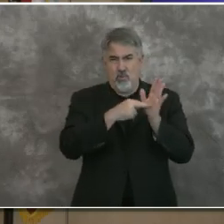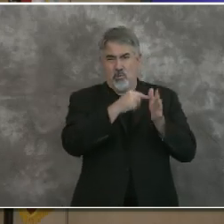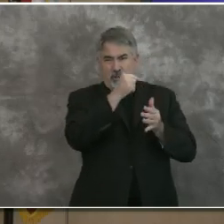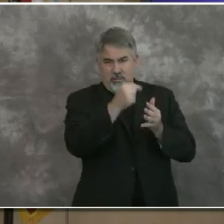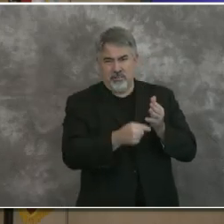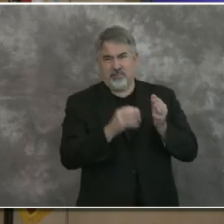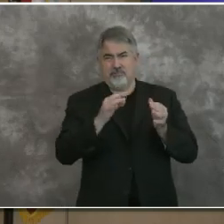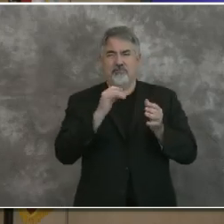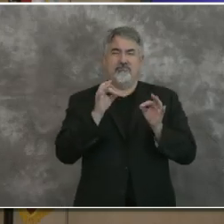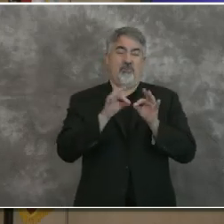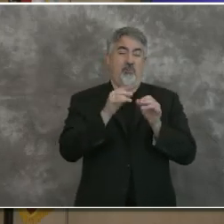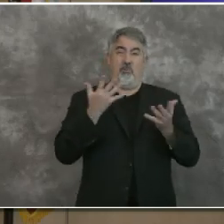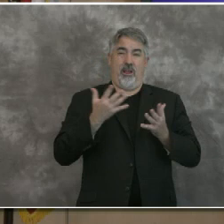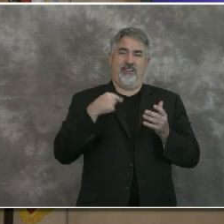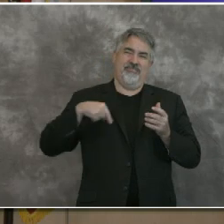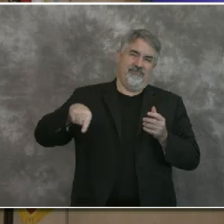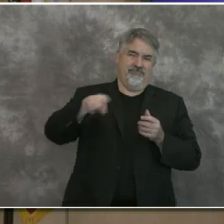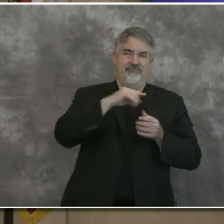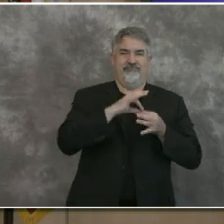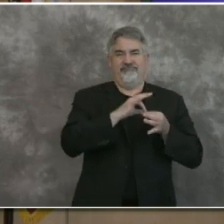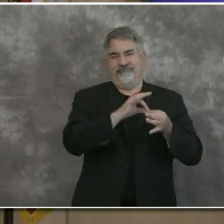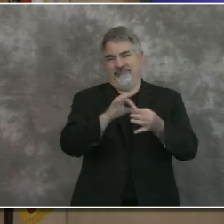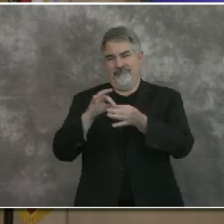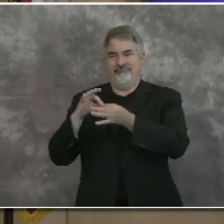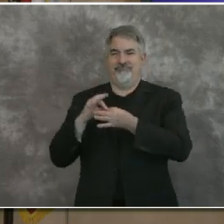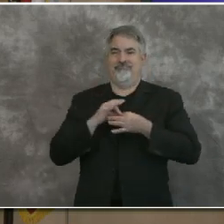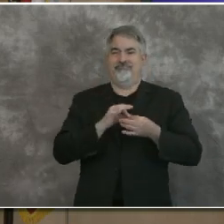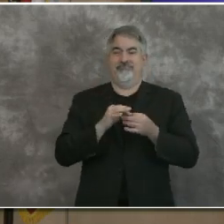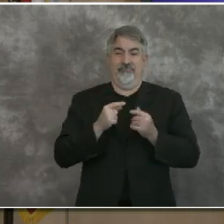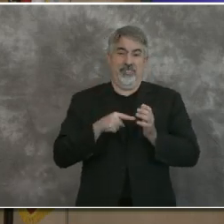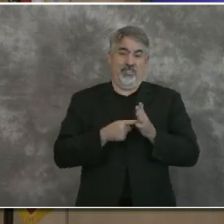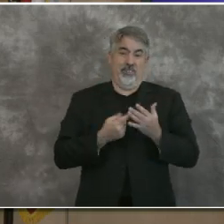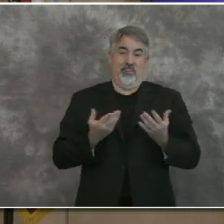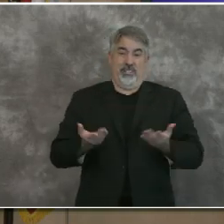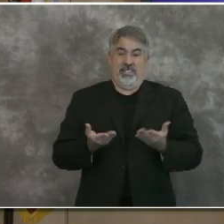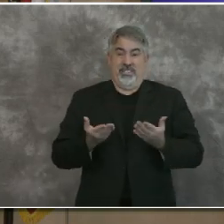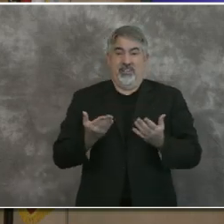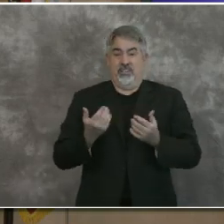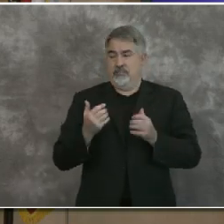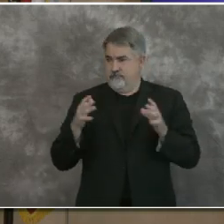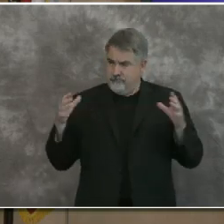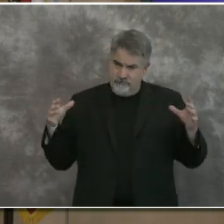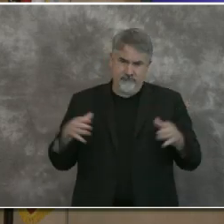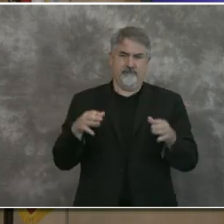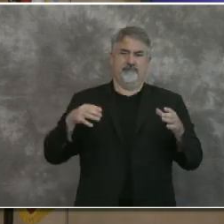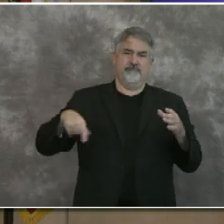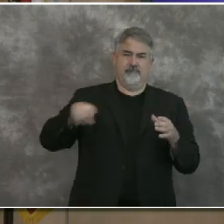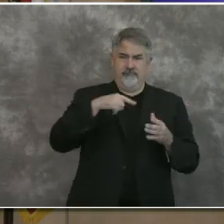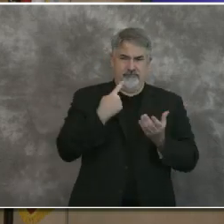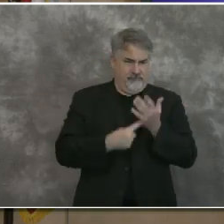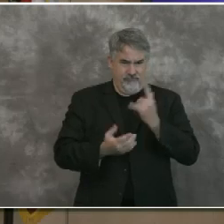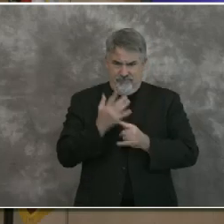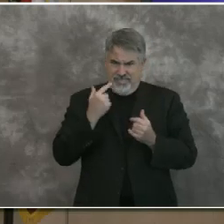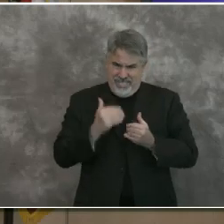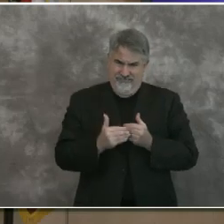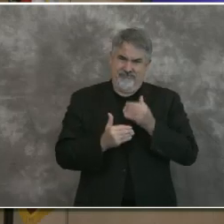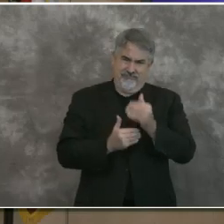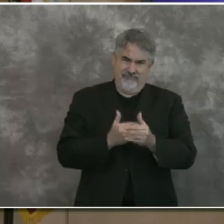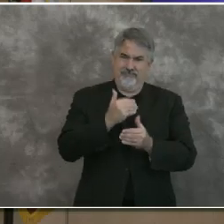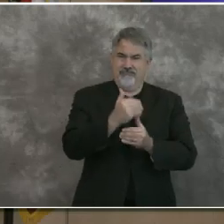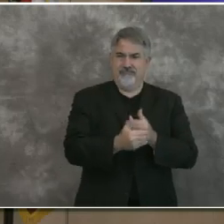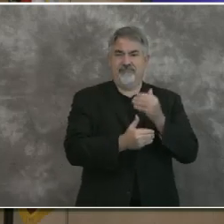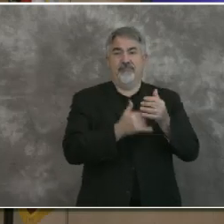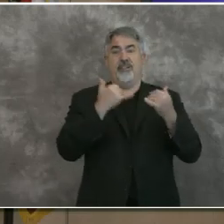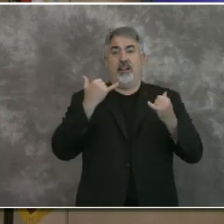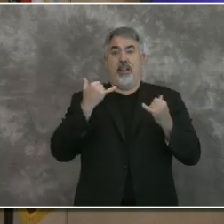community, we went into dealing with this crisis together, and we saw incredible results. We've been held up as a model for success in terms of our